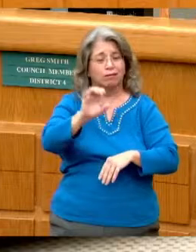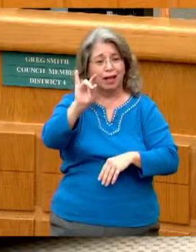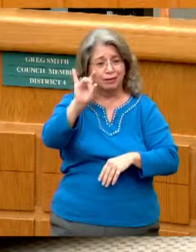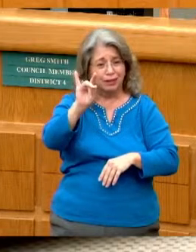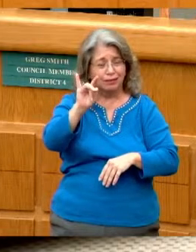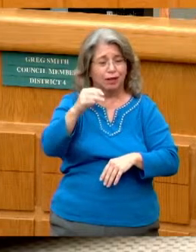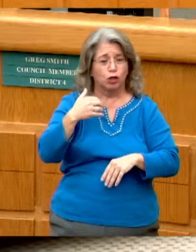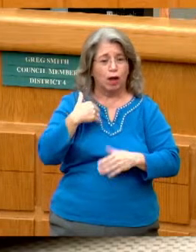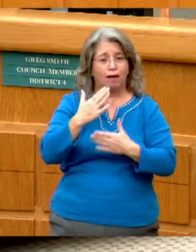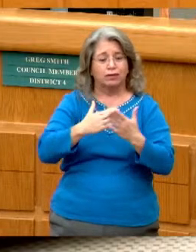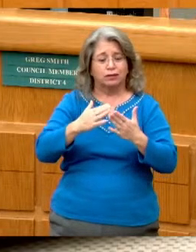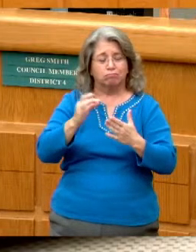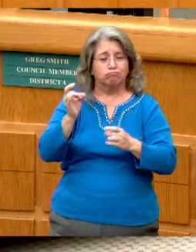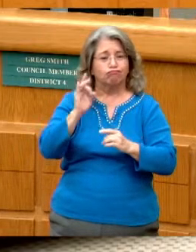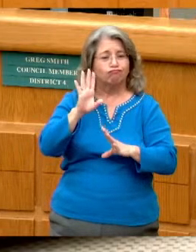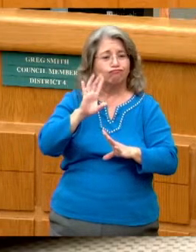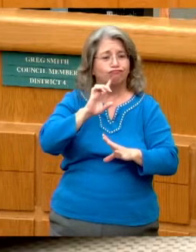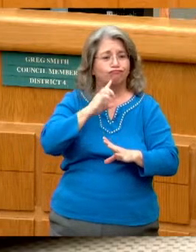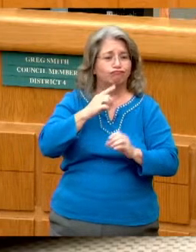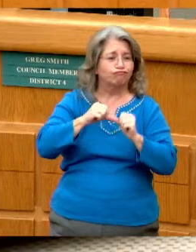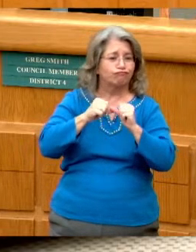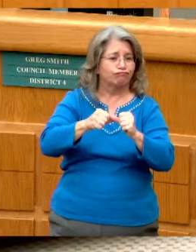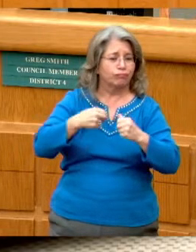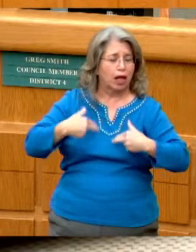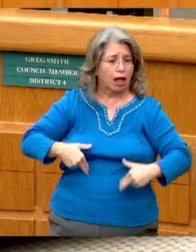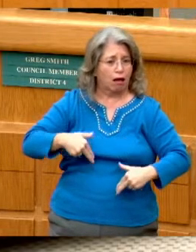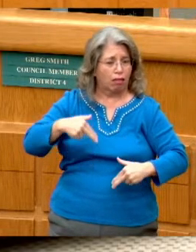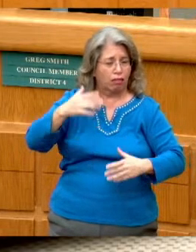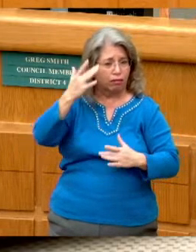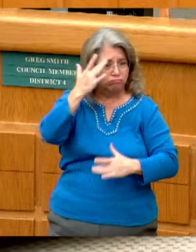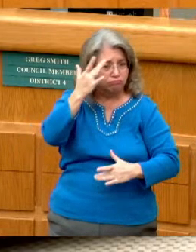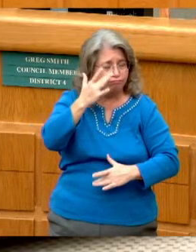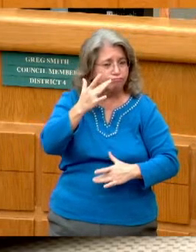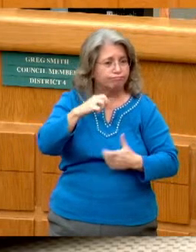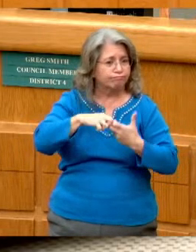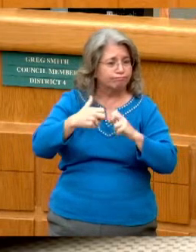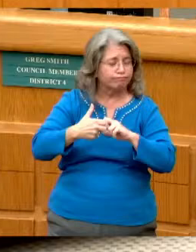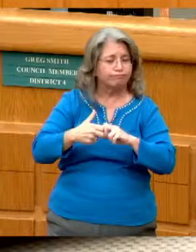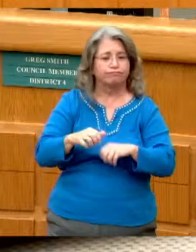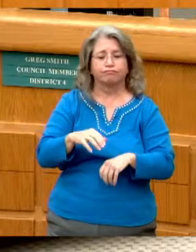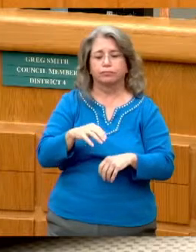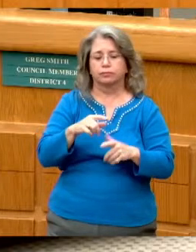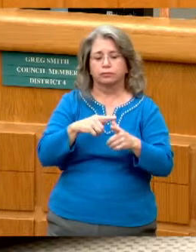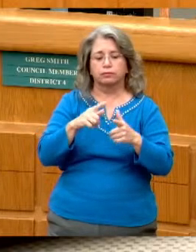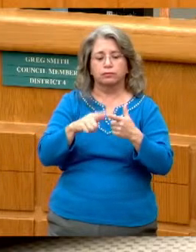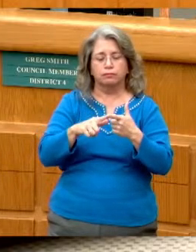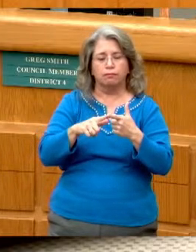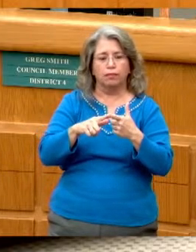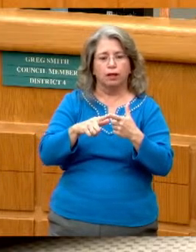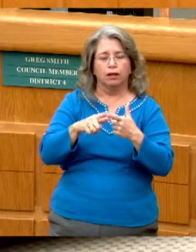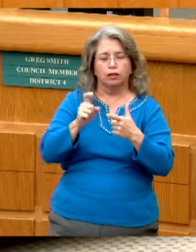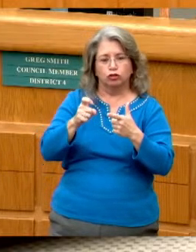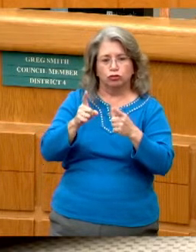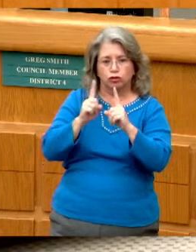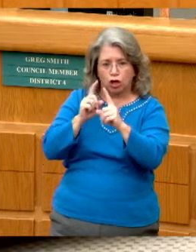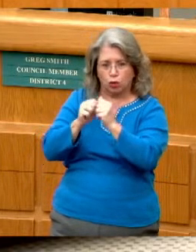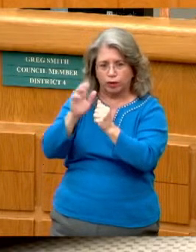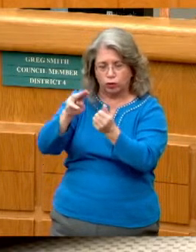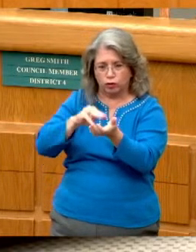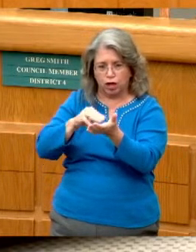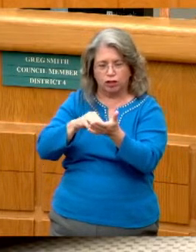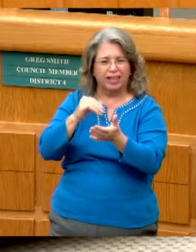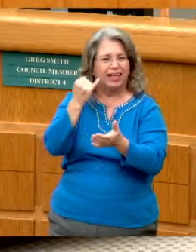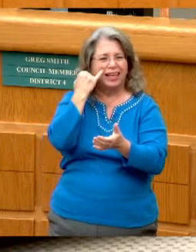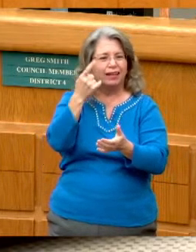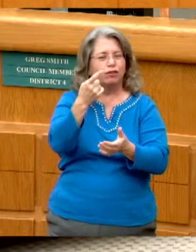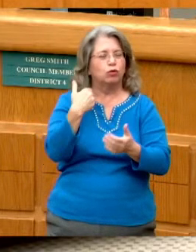condition, that's the recommendation by the CDC. And also, if you've received a vaccine, shingles